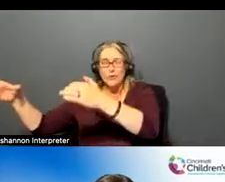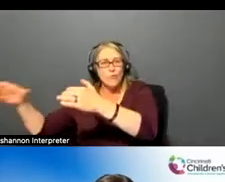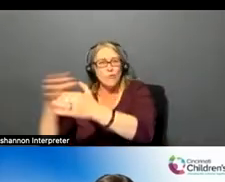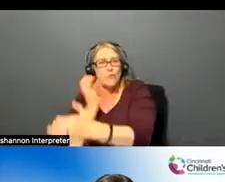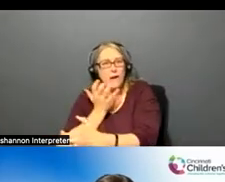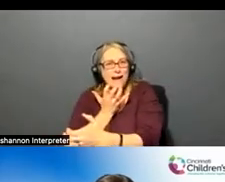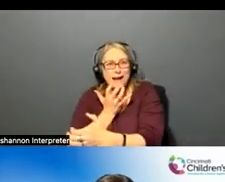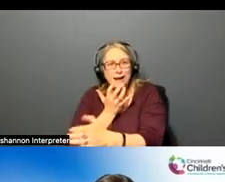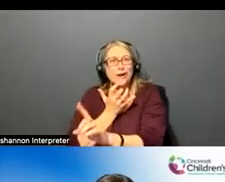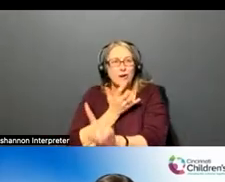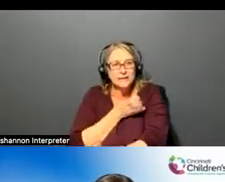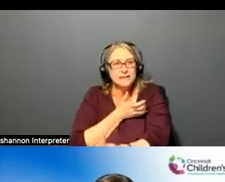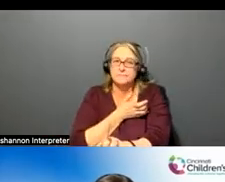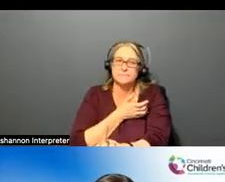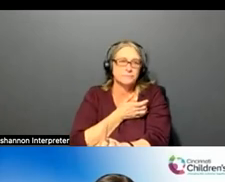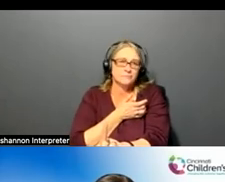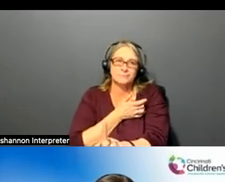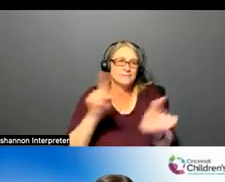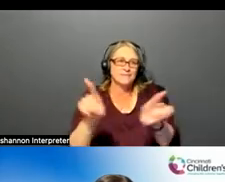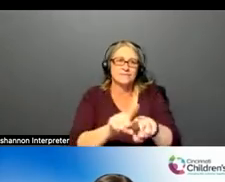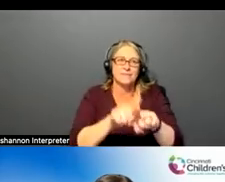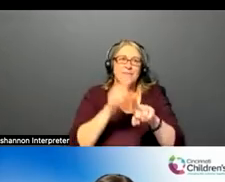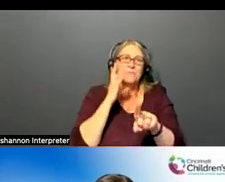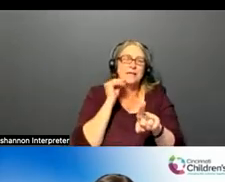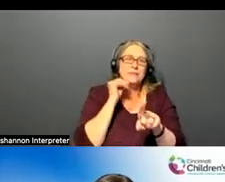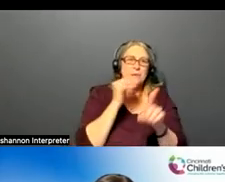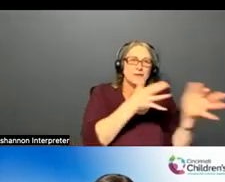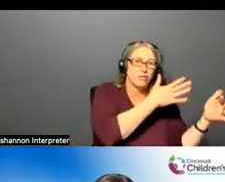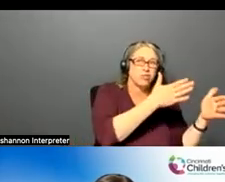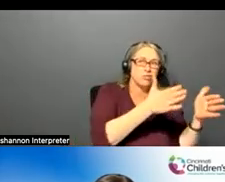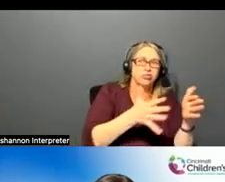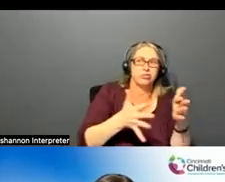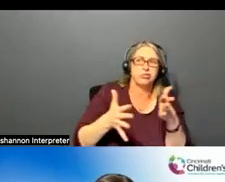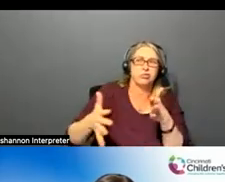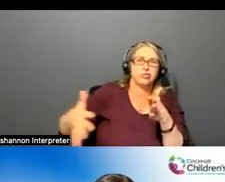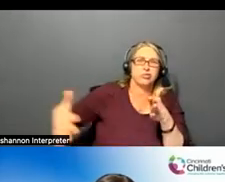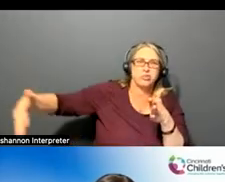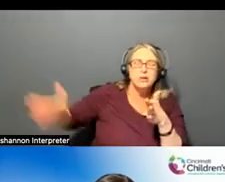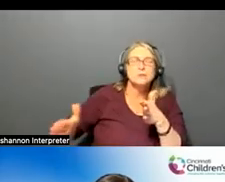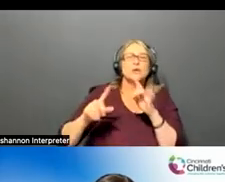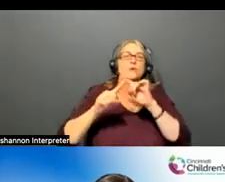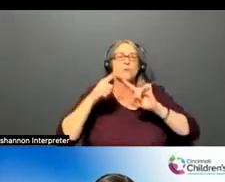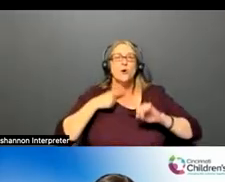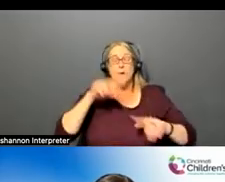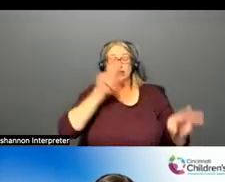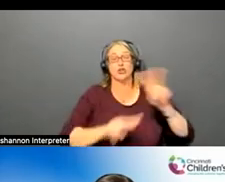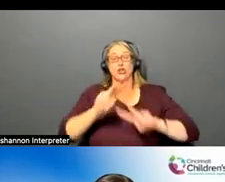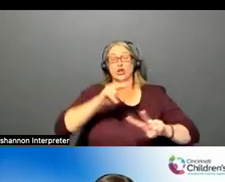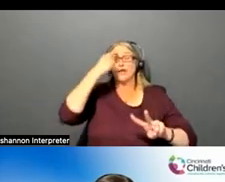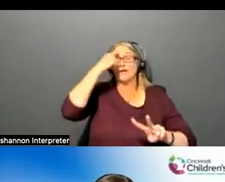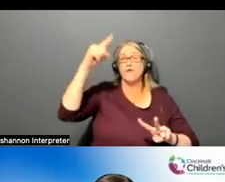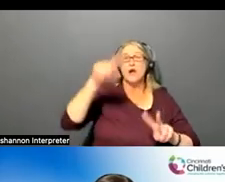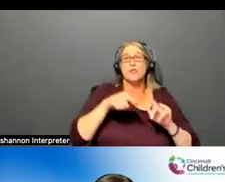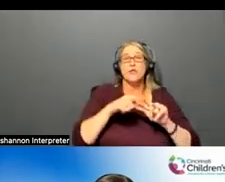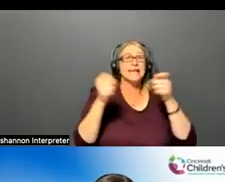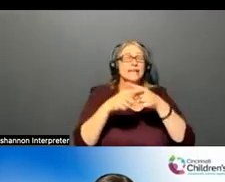that it's the same experience across the board. And it also doesn't mean that we should be always looking for those